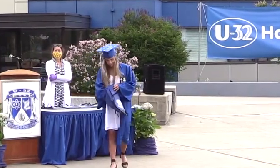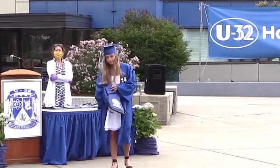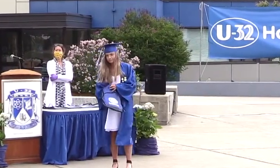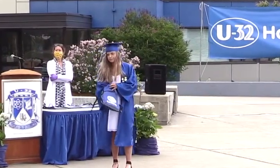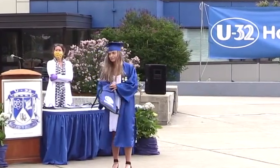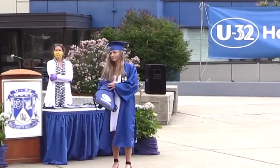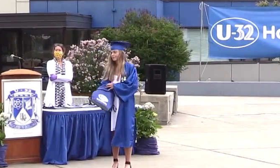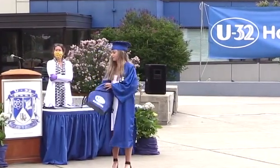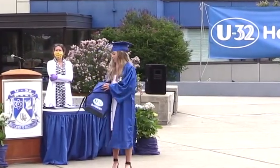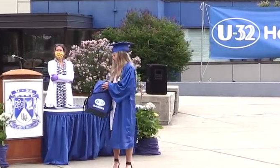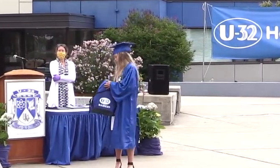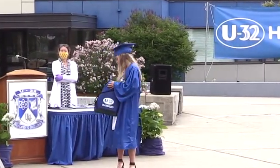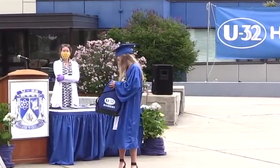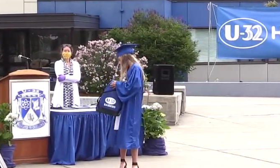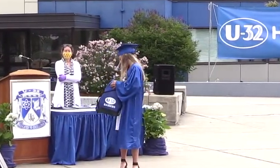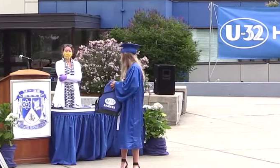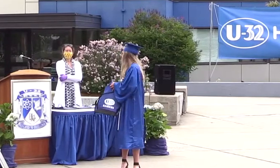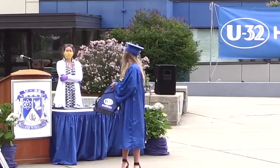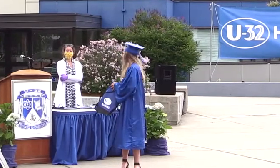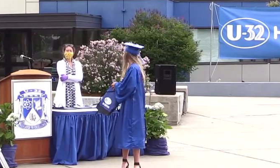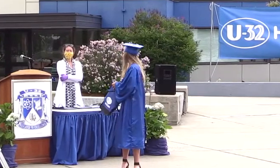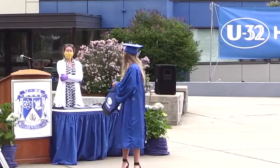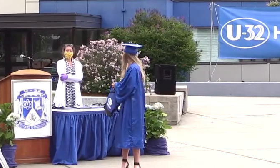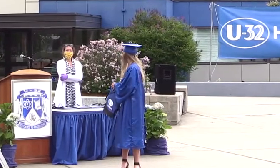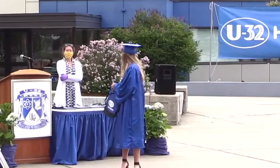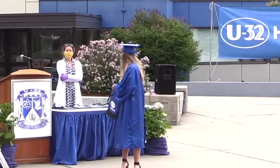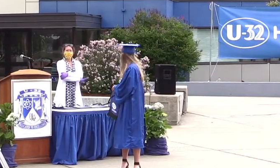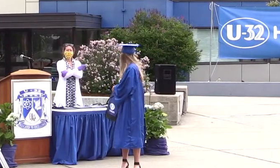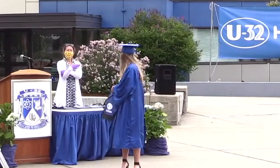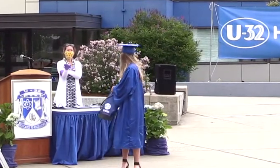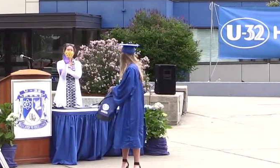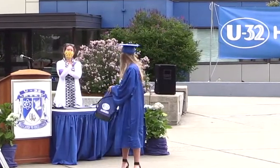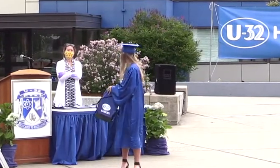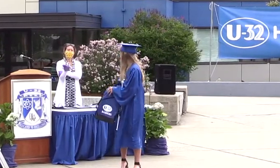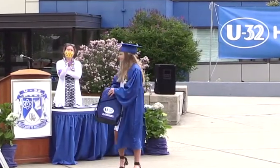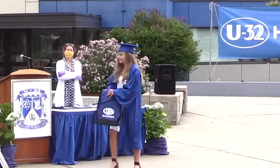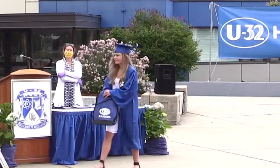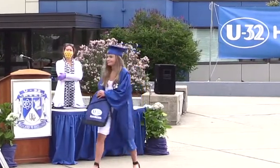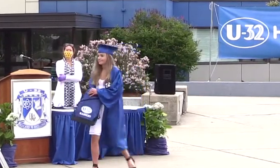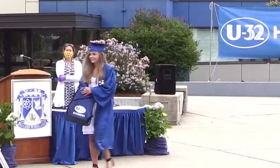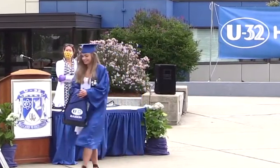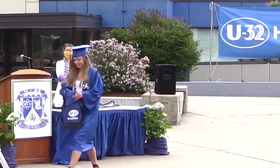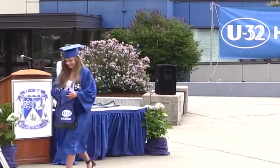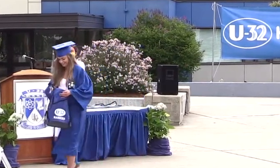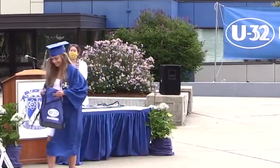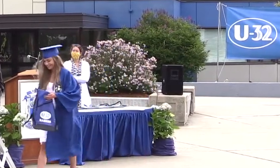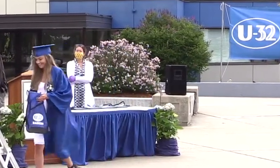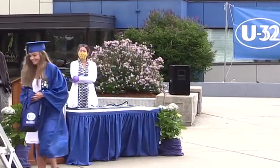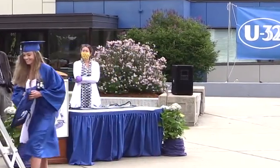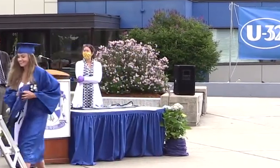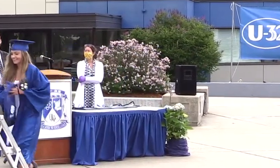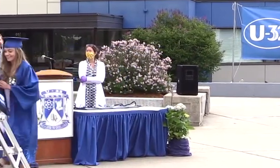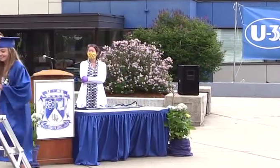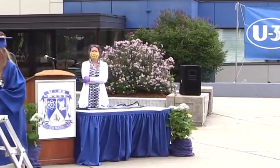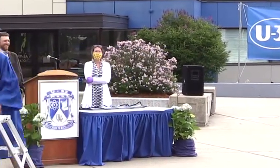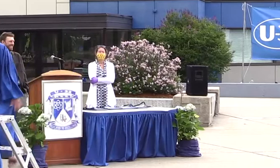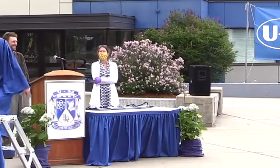Alicia, do you see I emailed you something? Yeah, good. Keep going, honey. We'll figure it out.